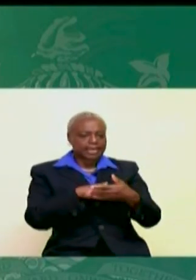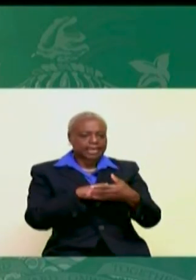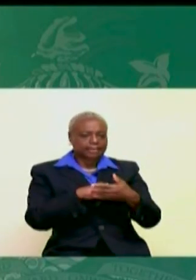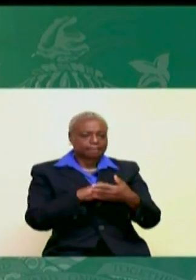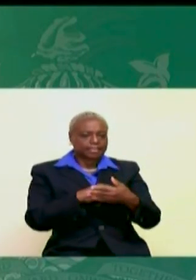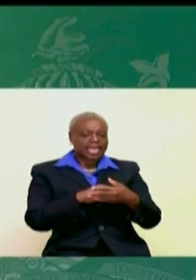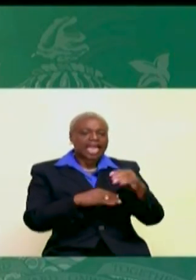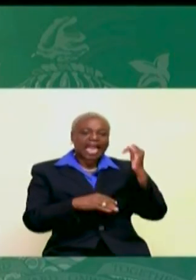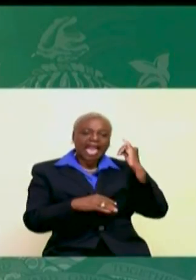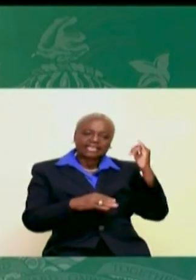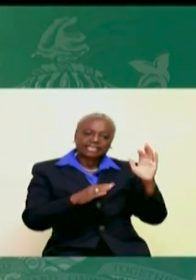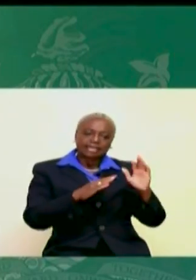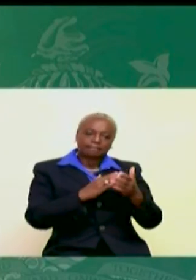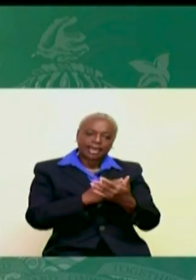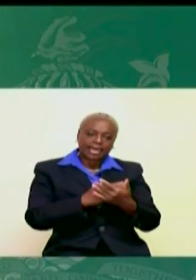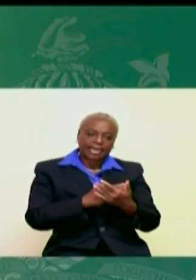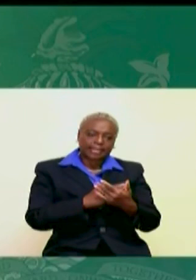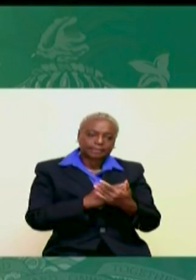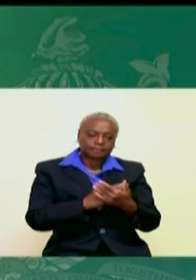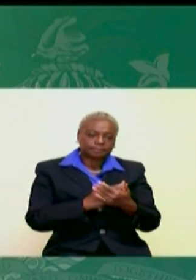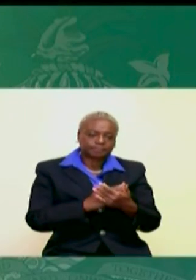Idly by.